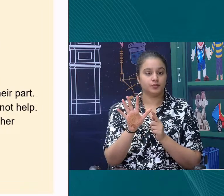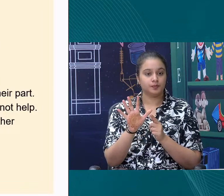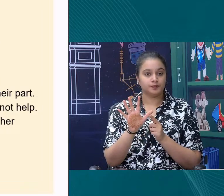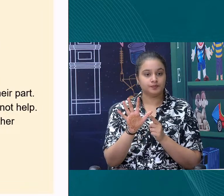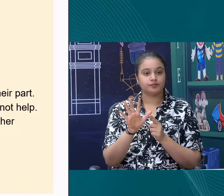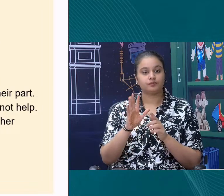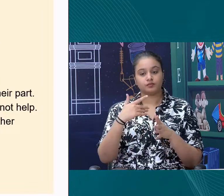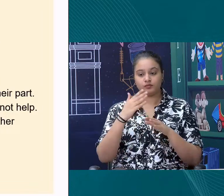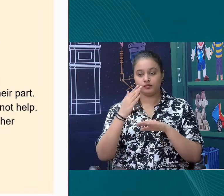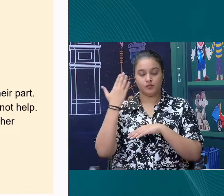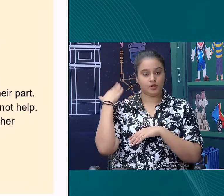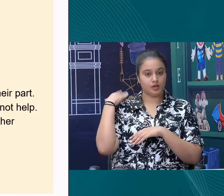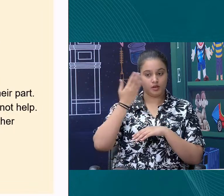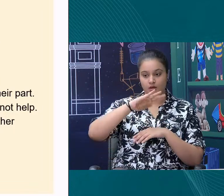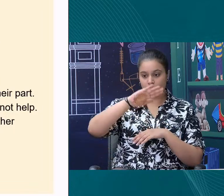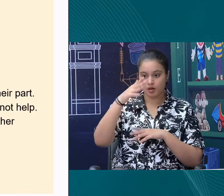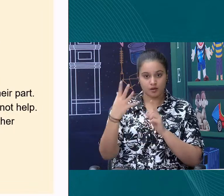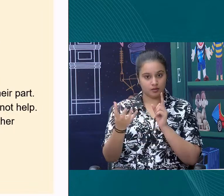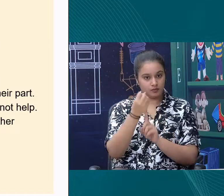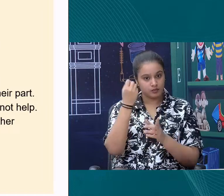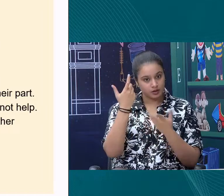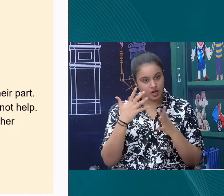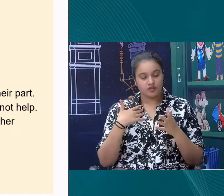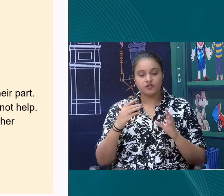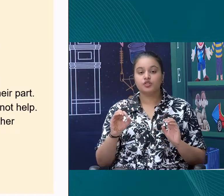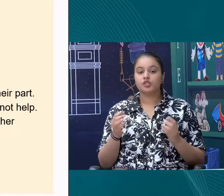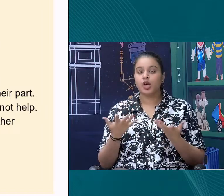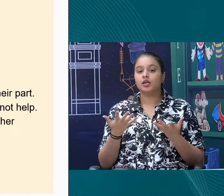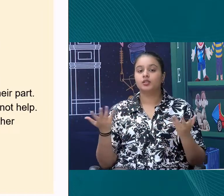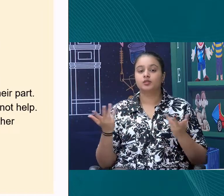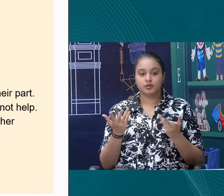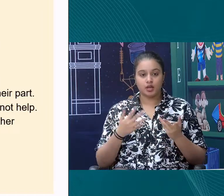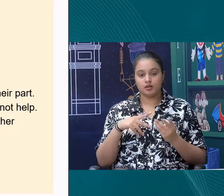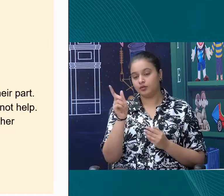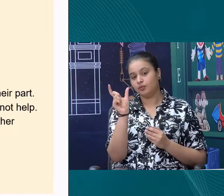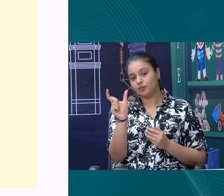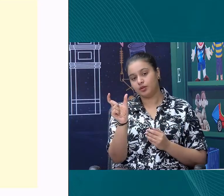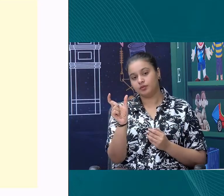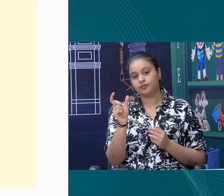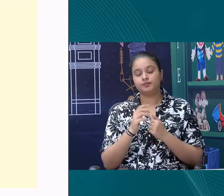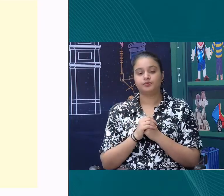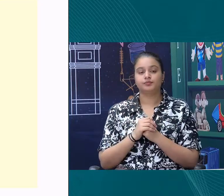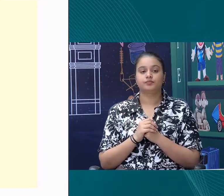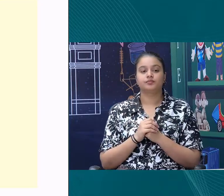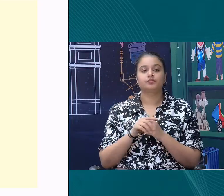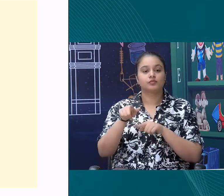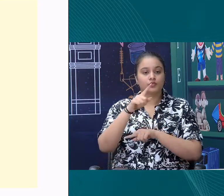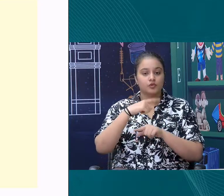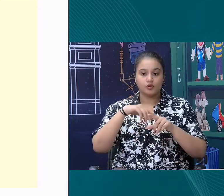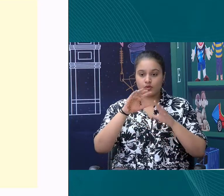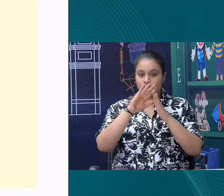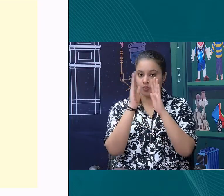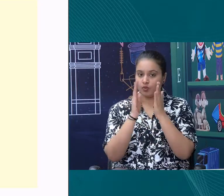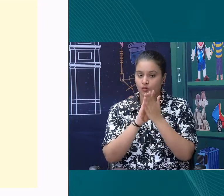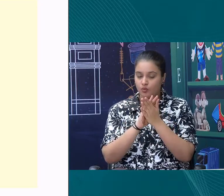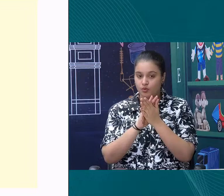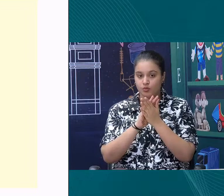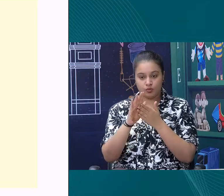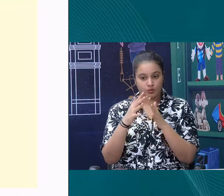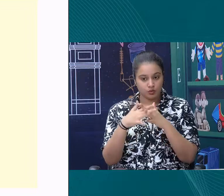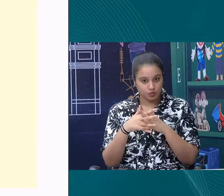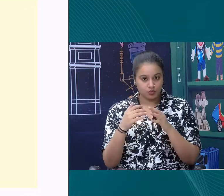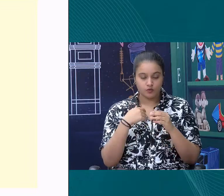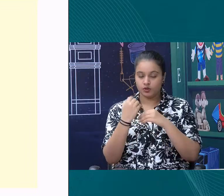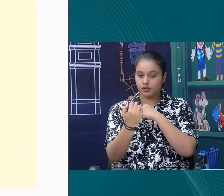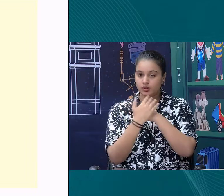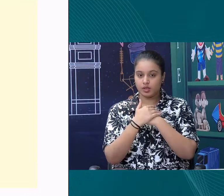After getting his hump, the camel started to dash with the other animals. Right, and that's how you will compile the homework and present it to us.